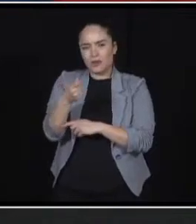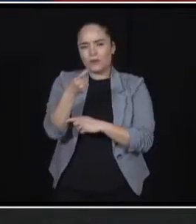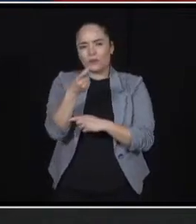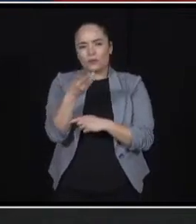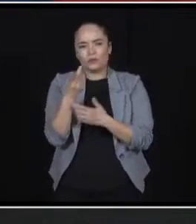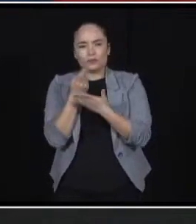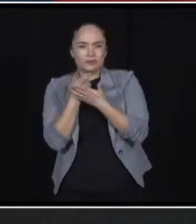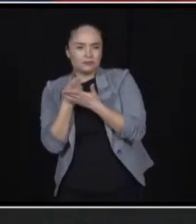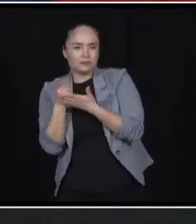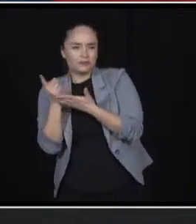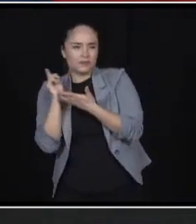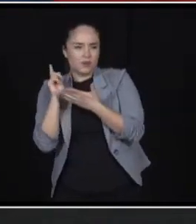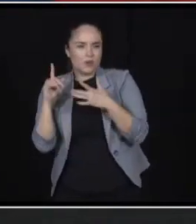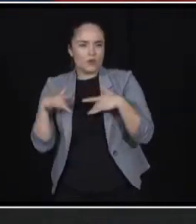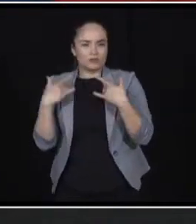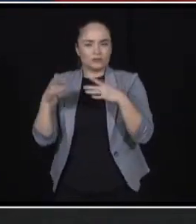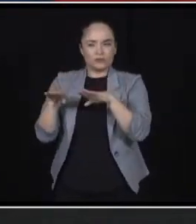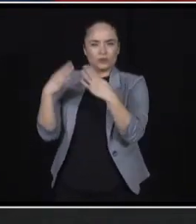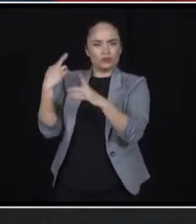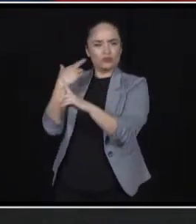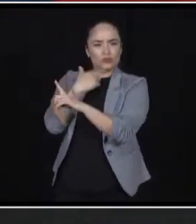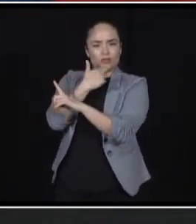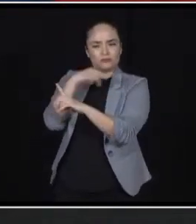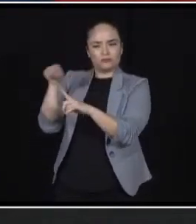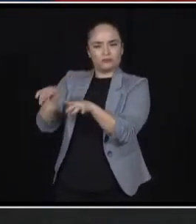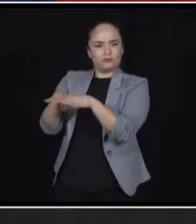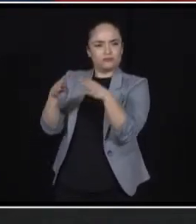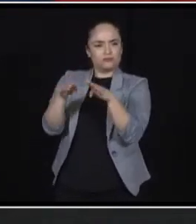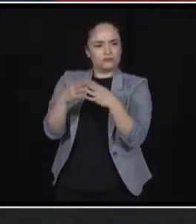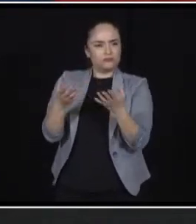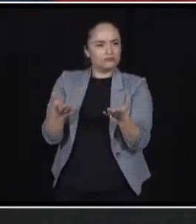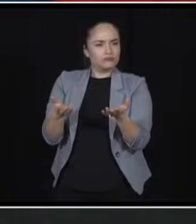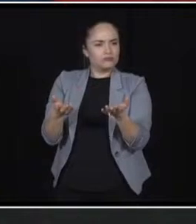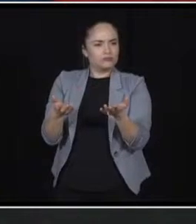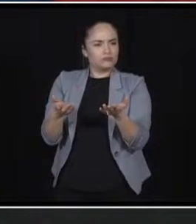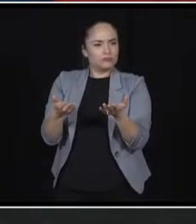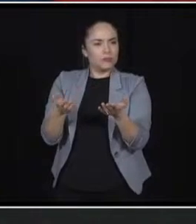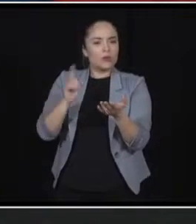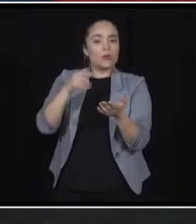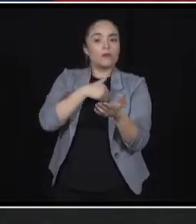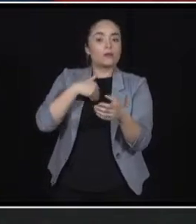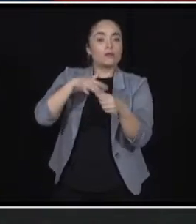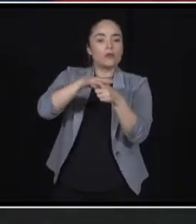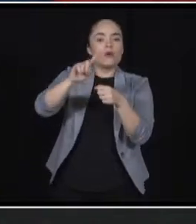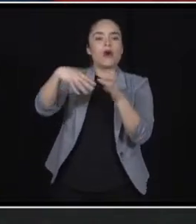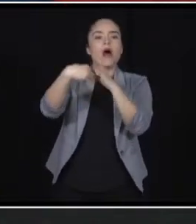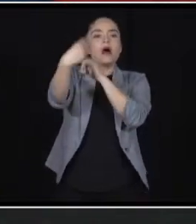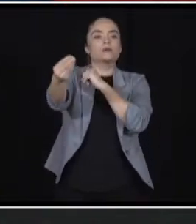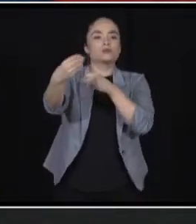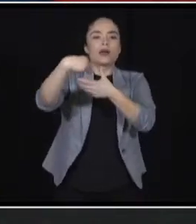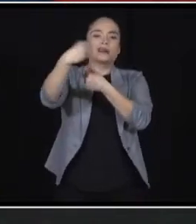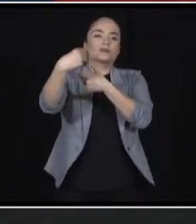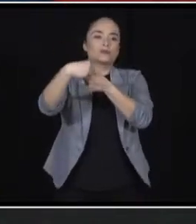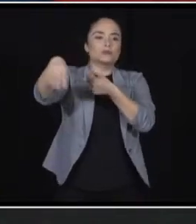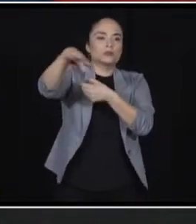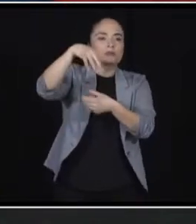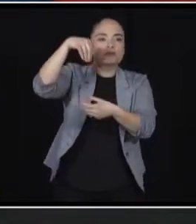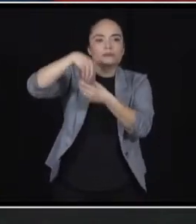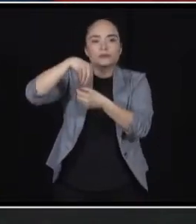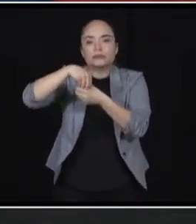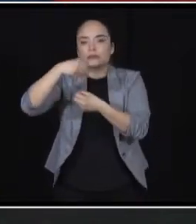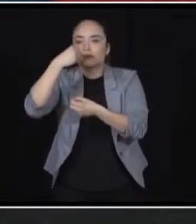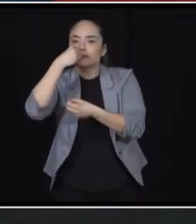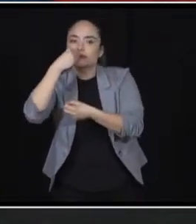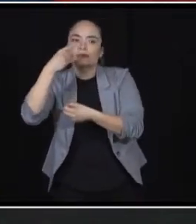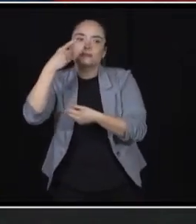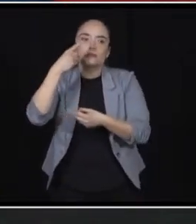areas not in lockdown, in indoor dining capacity, and a week after said that today would be the first day in Toronto and